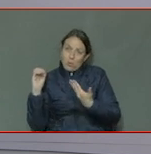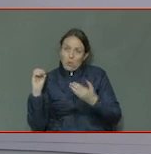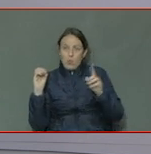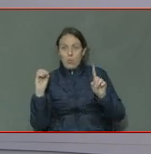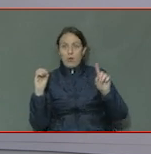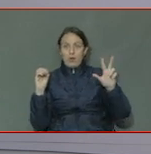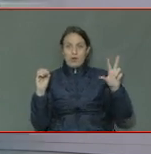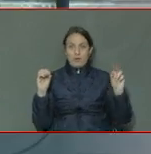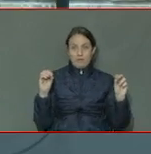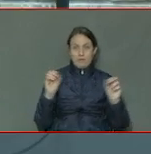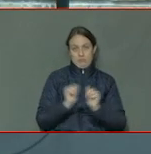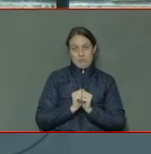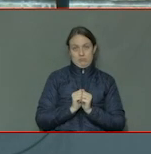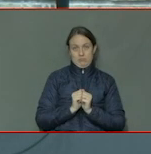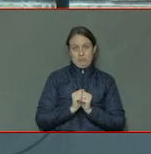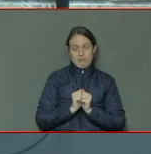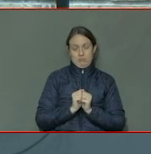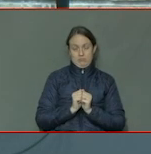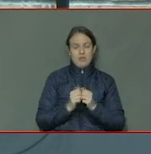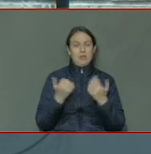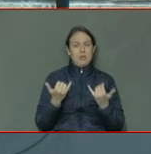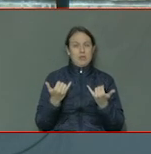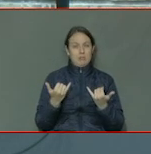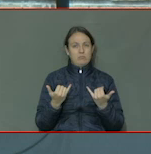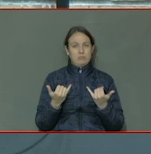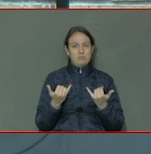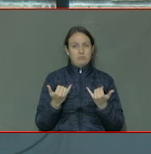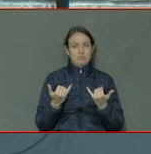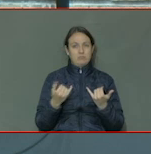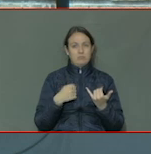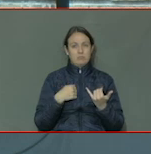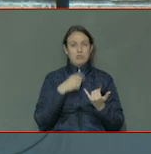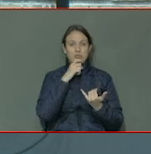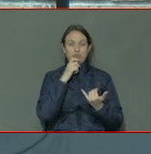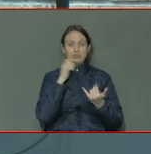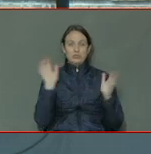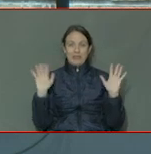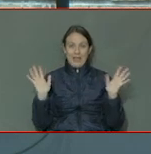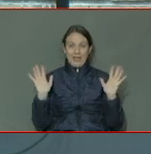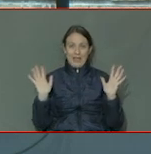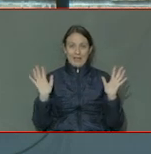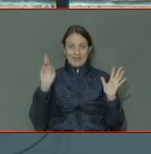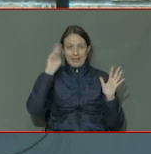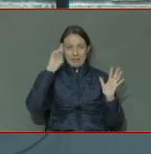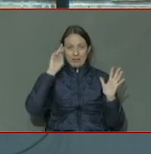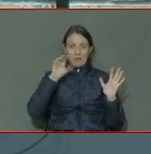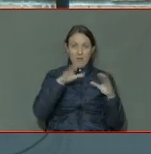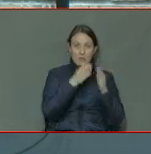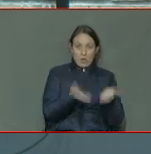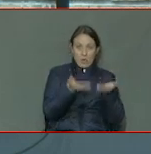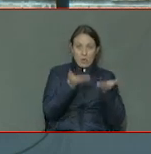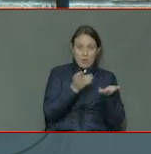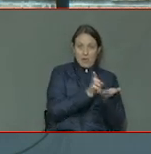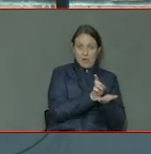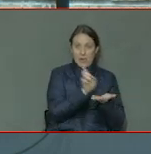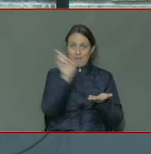180. So now, if I go and use my hands, the block is going up, but friction